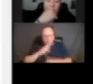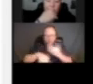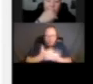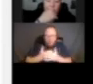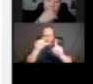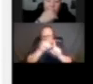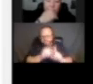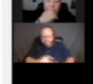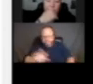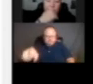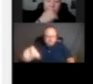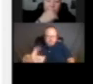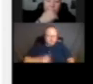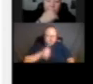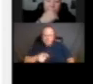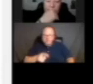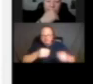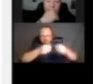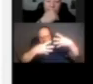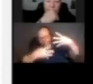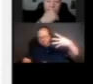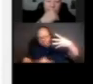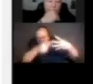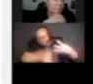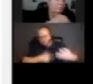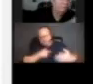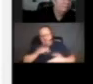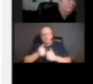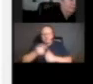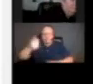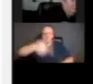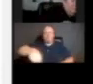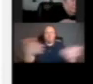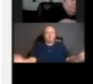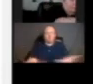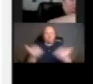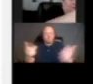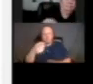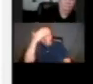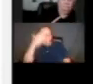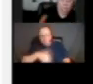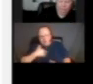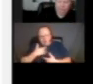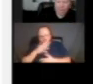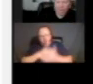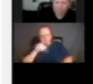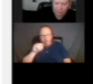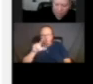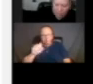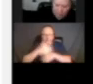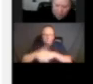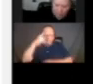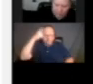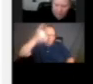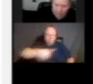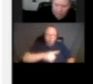these terms mean? It really breaks it down for you all. And I thought I'd share that with you here so you know you have these tools available to you at